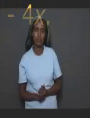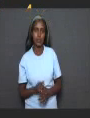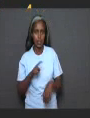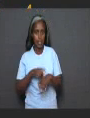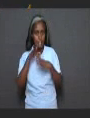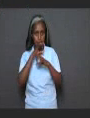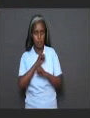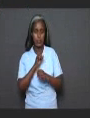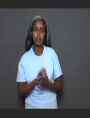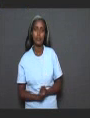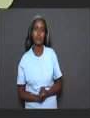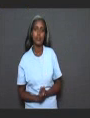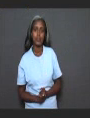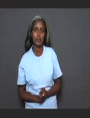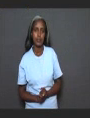Time's up.